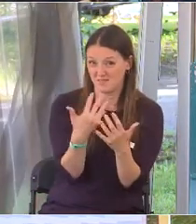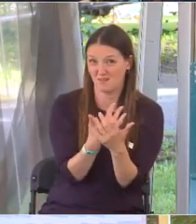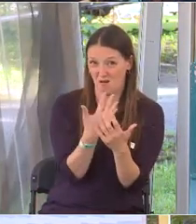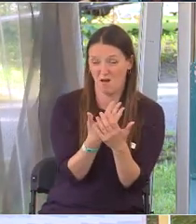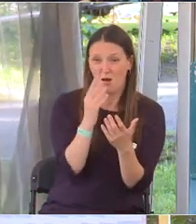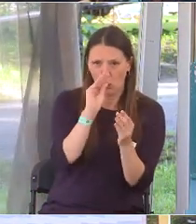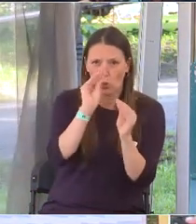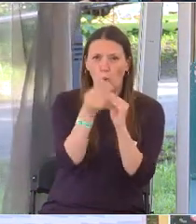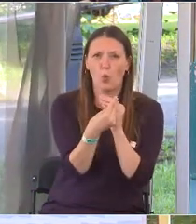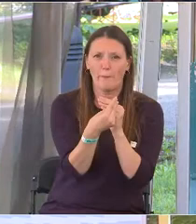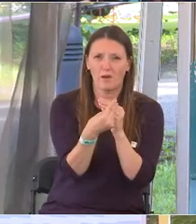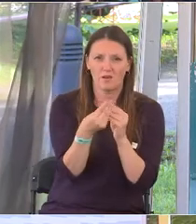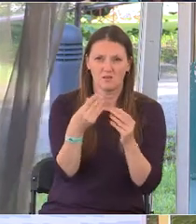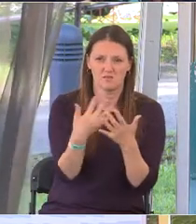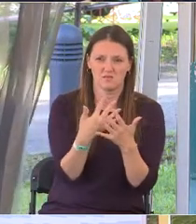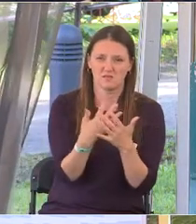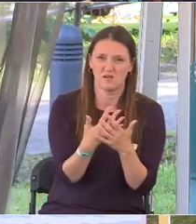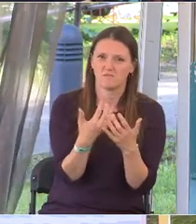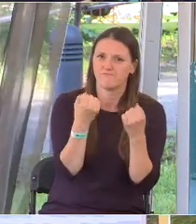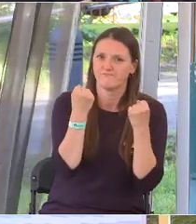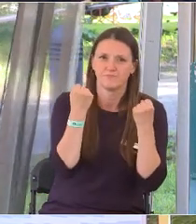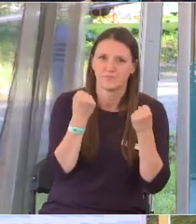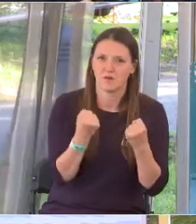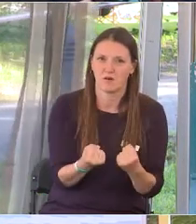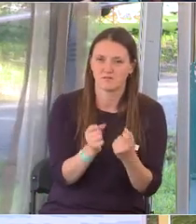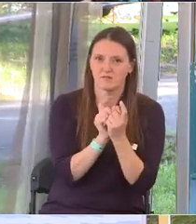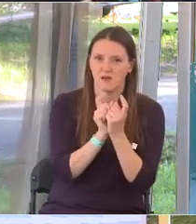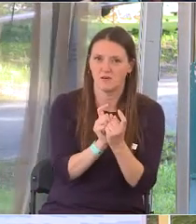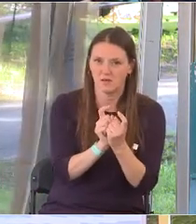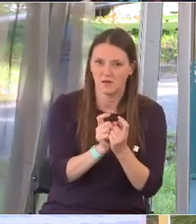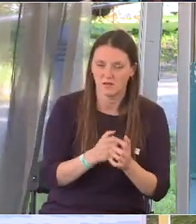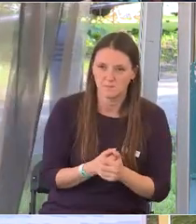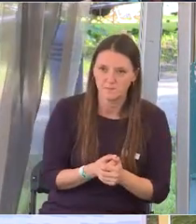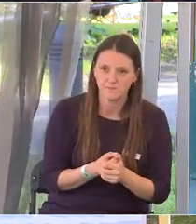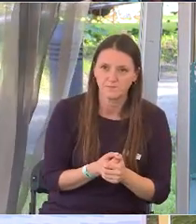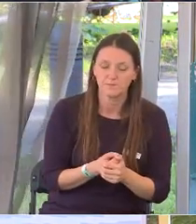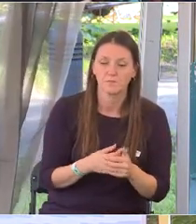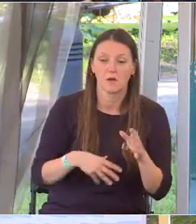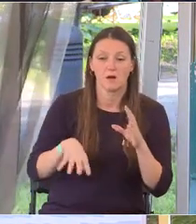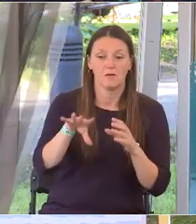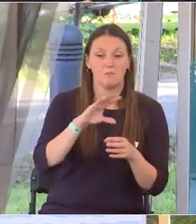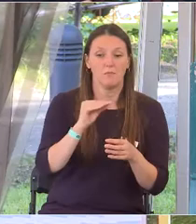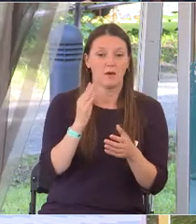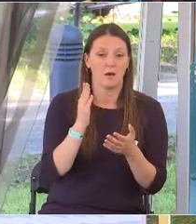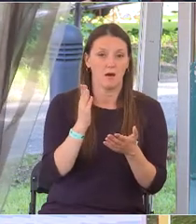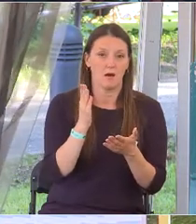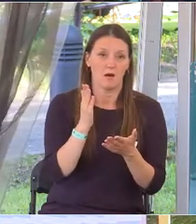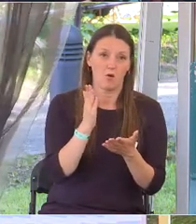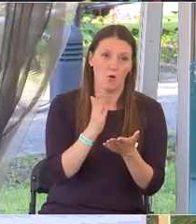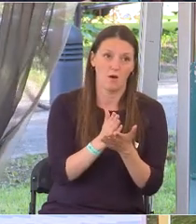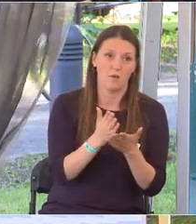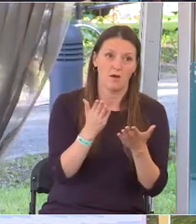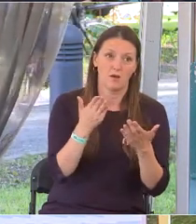to these kinds of tools to work if we have a cohesive society. If we have already managed to